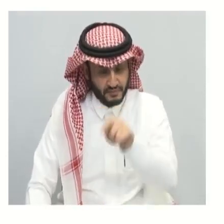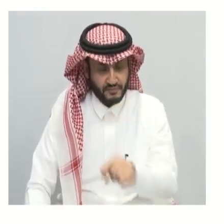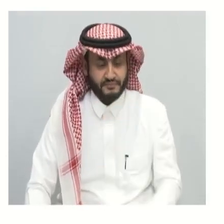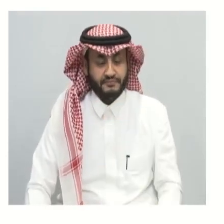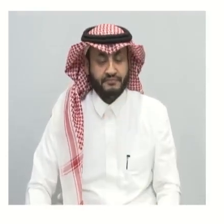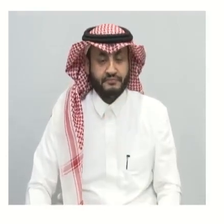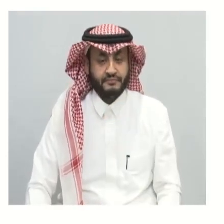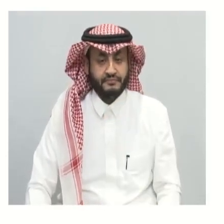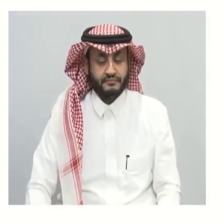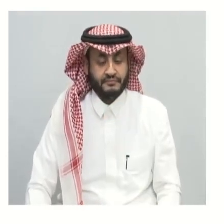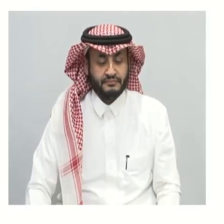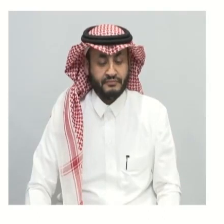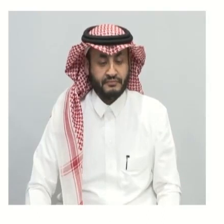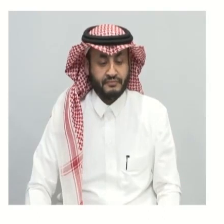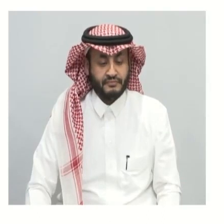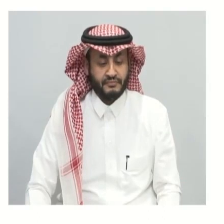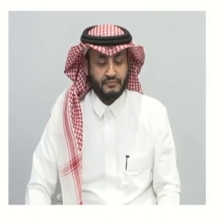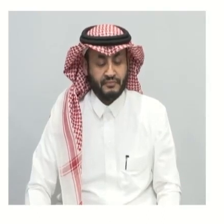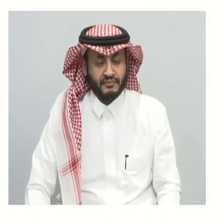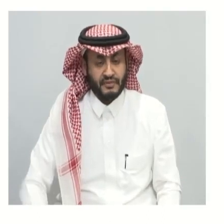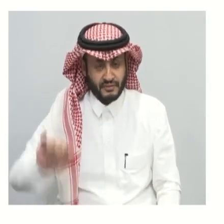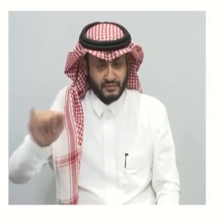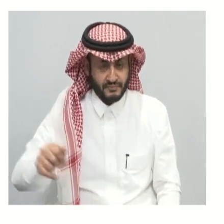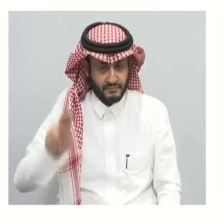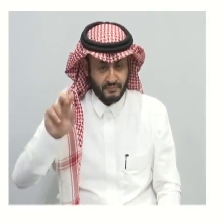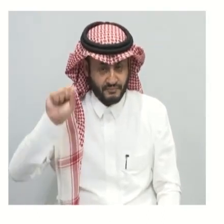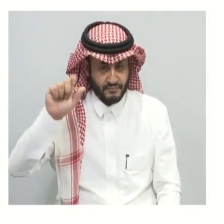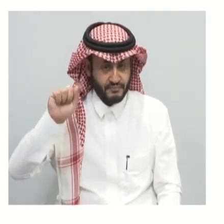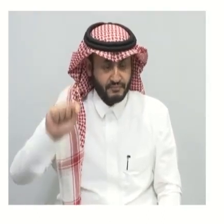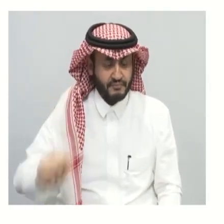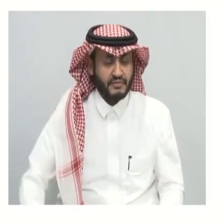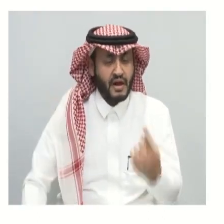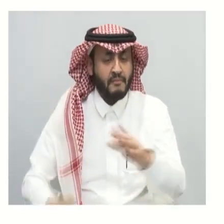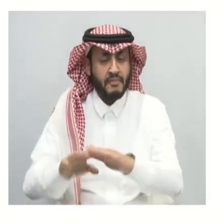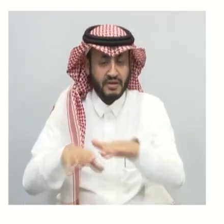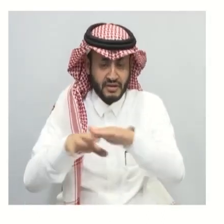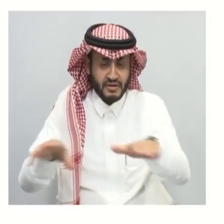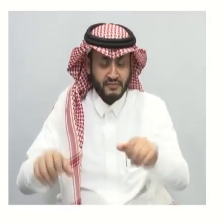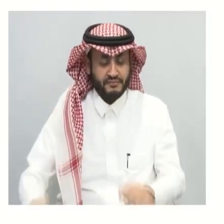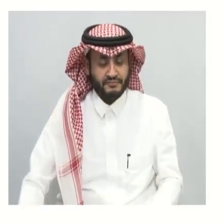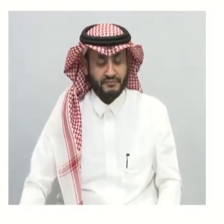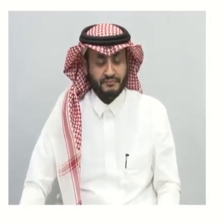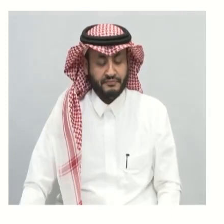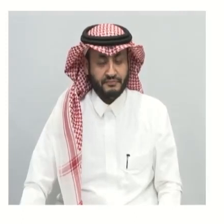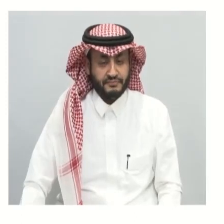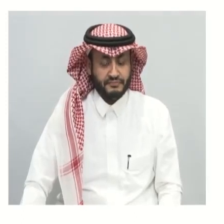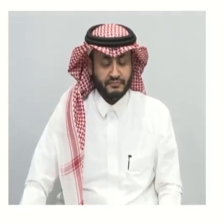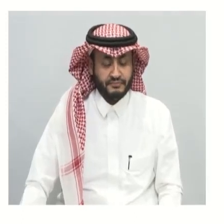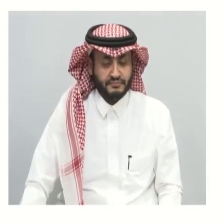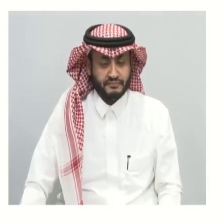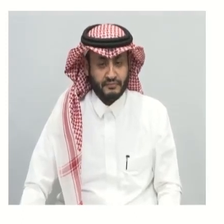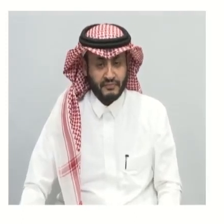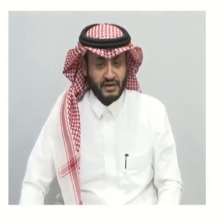well. Just can only be used in affirmative sentences. And yet can be used with